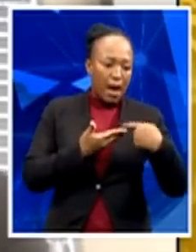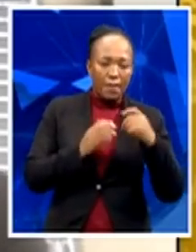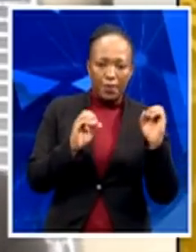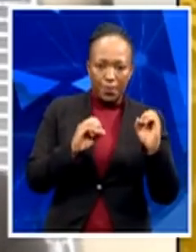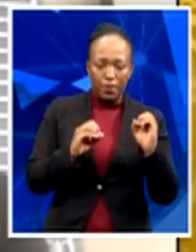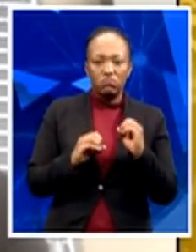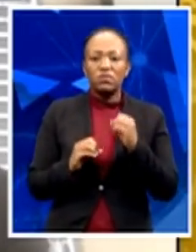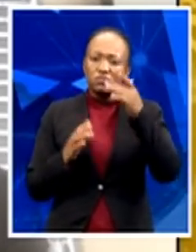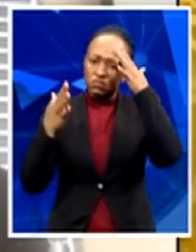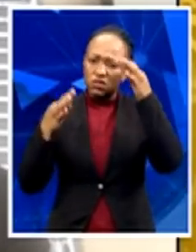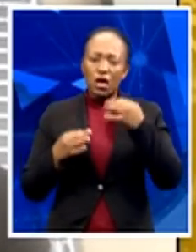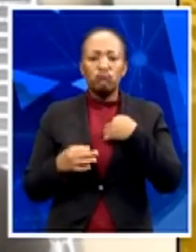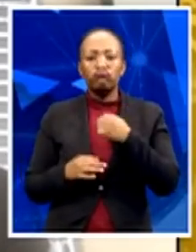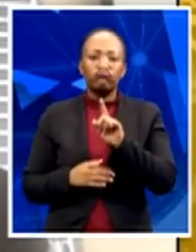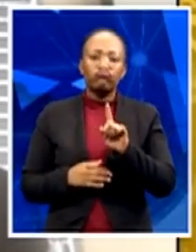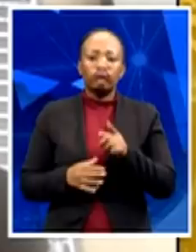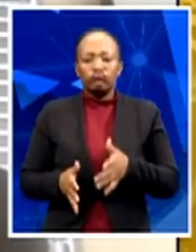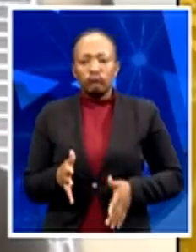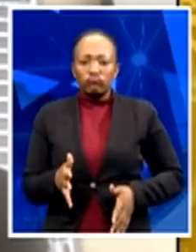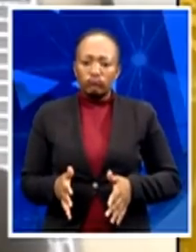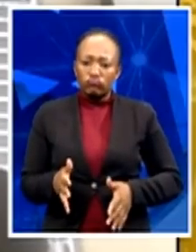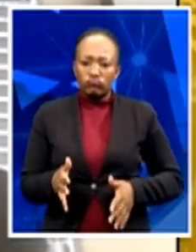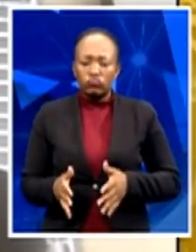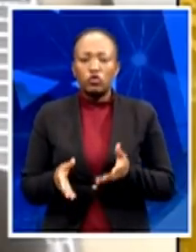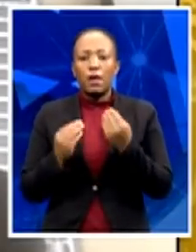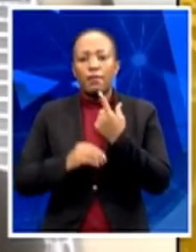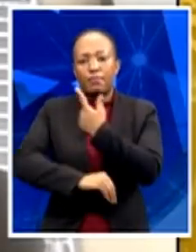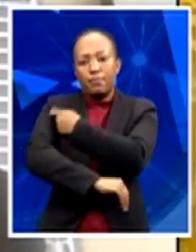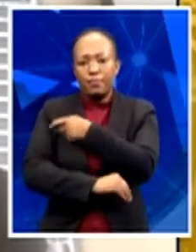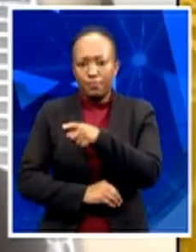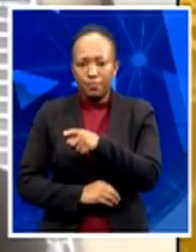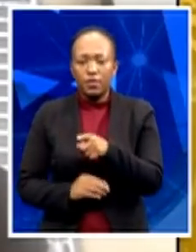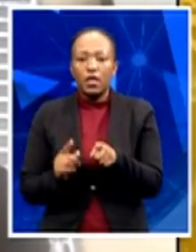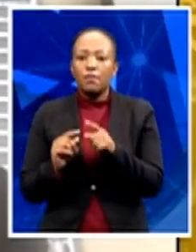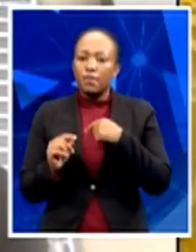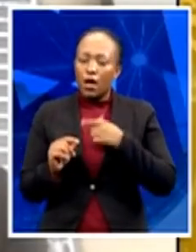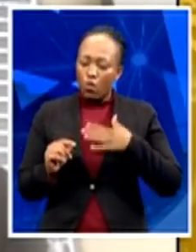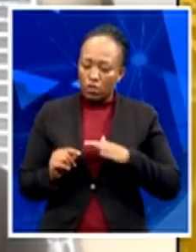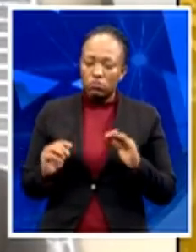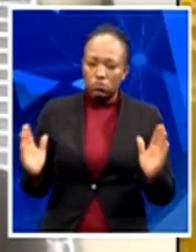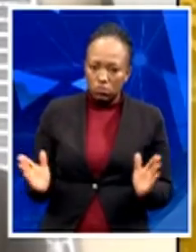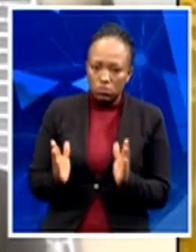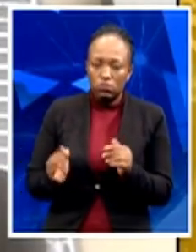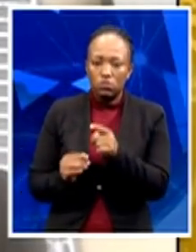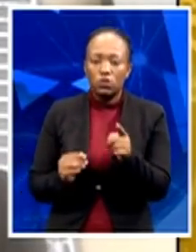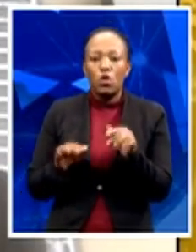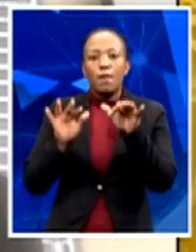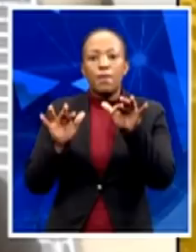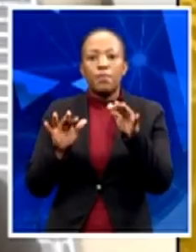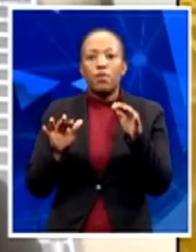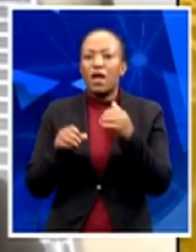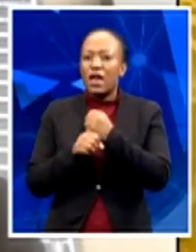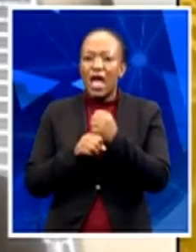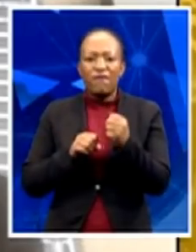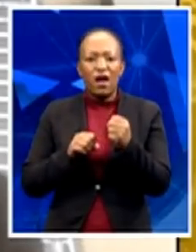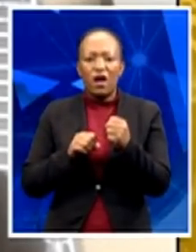can vaccinate. What I can say currently, honorable members, is that people have not been turned back when they arrive, they've been assisted. But